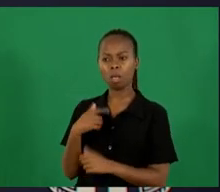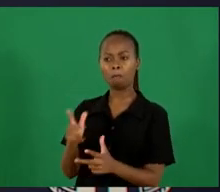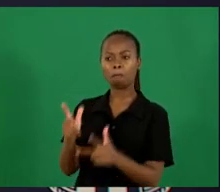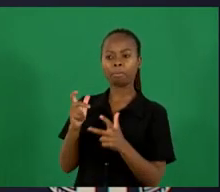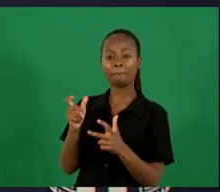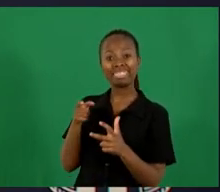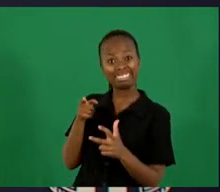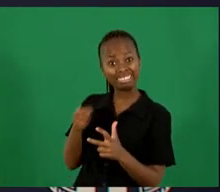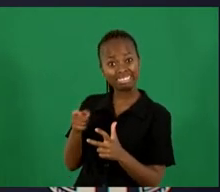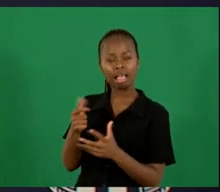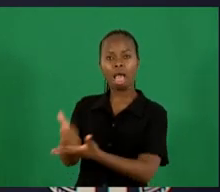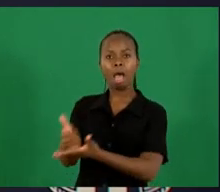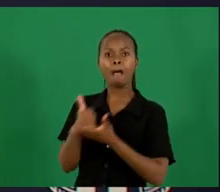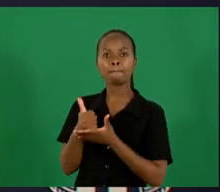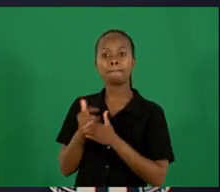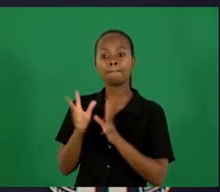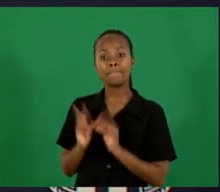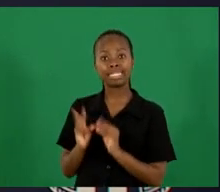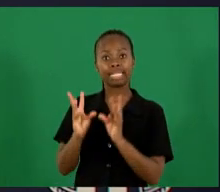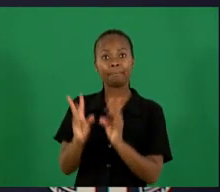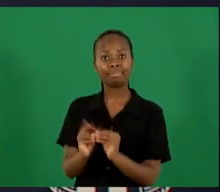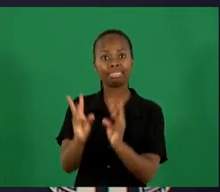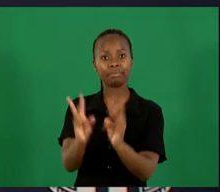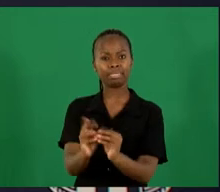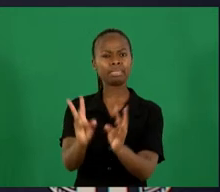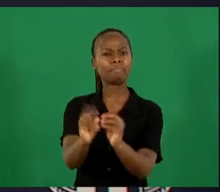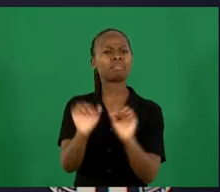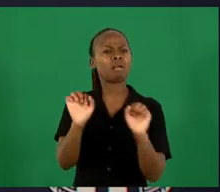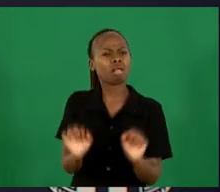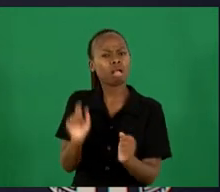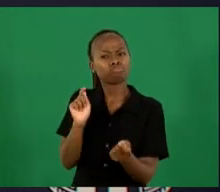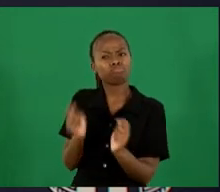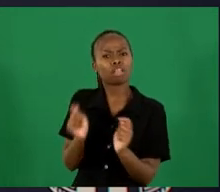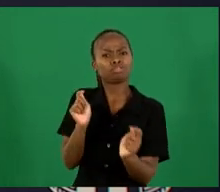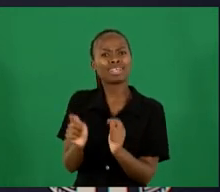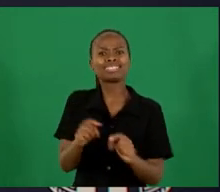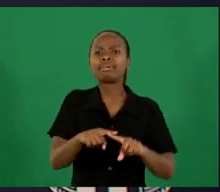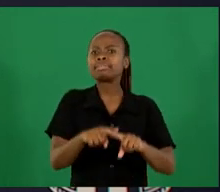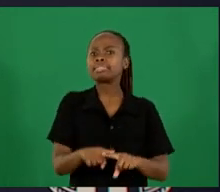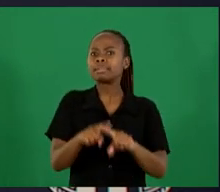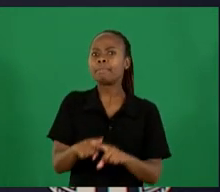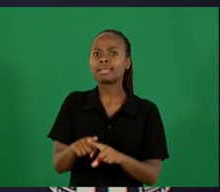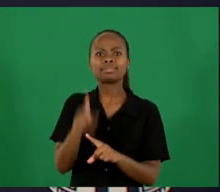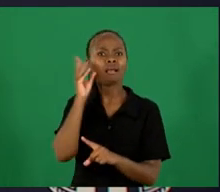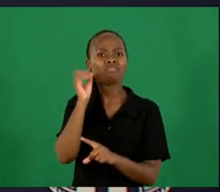guide changing from meeting to meeting in response to new data and risks.